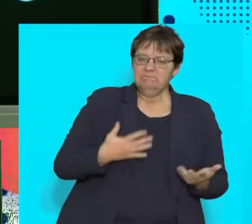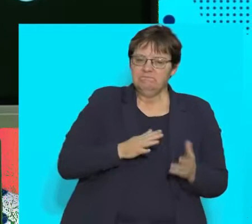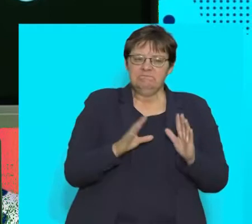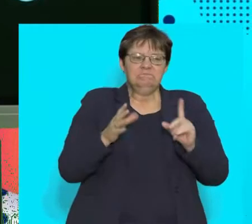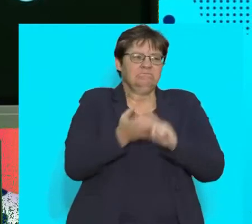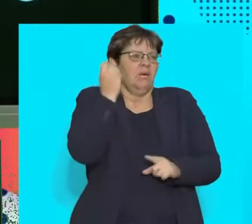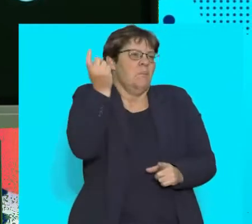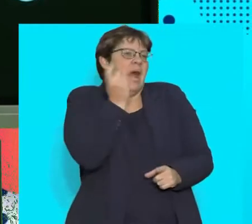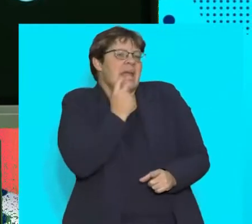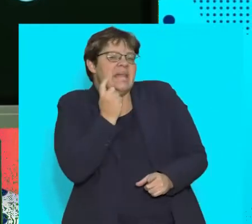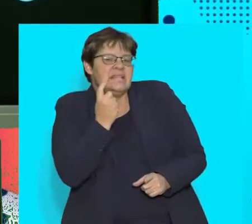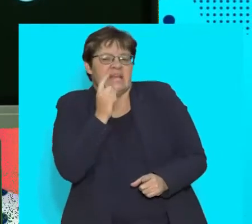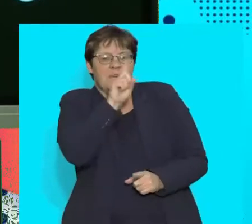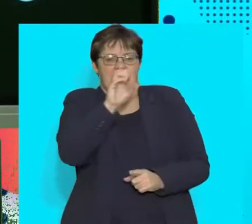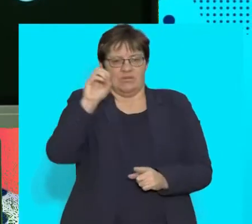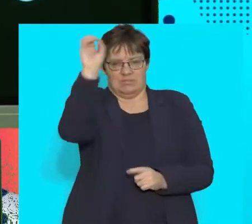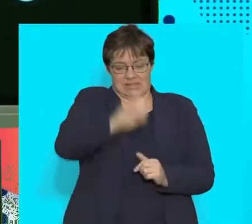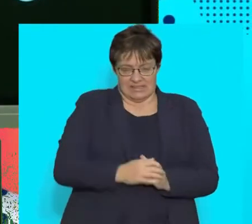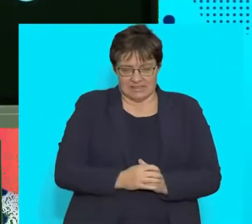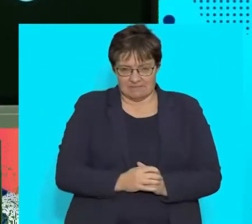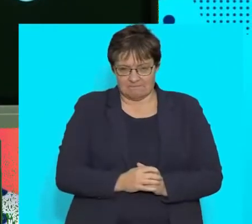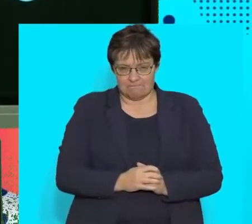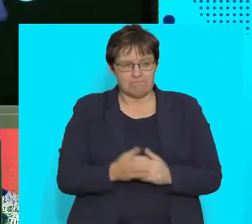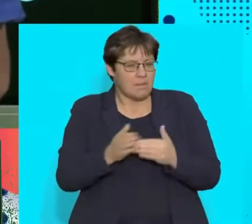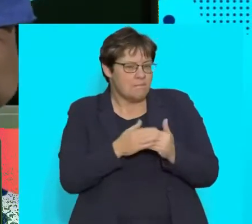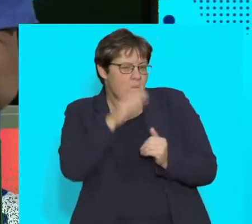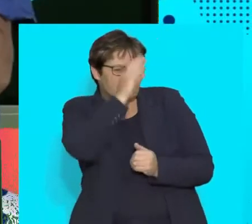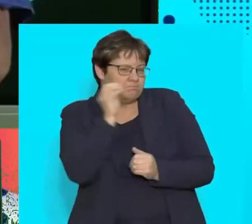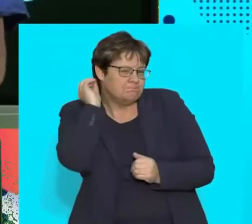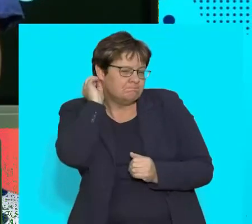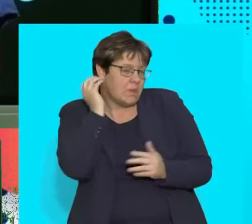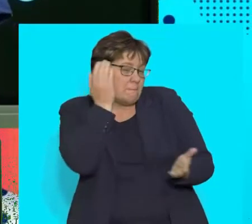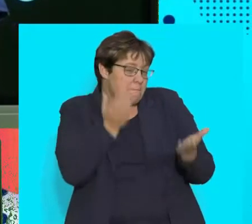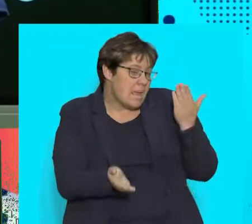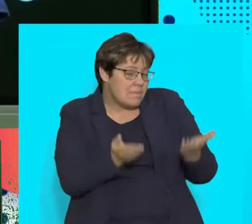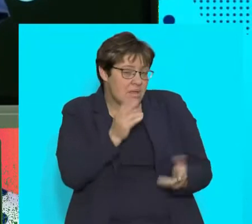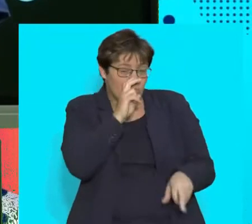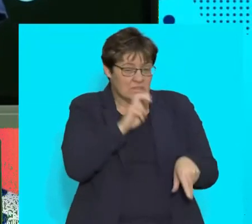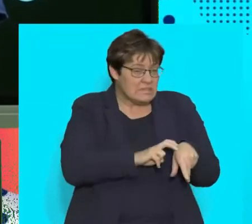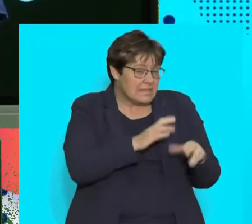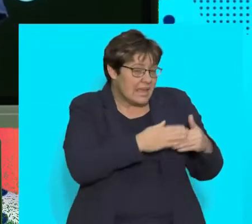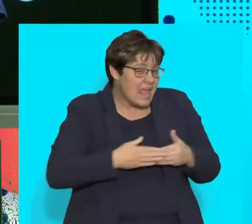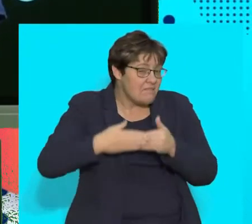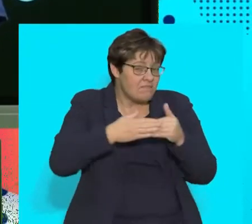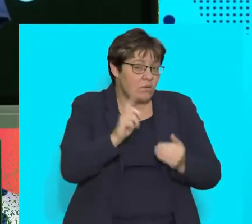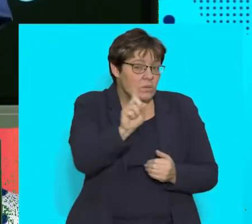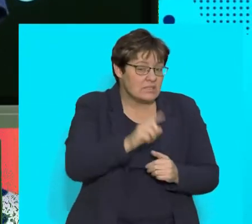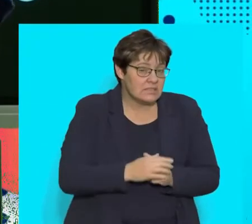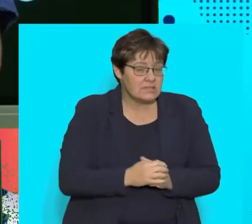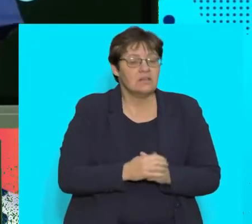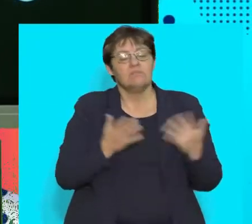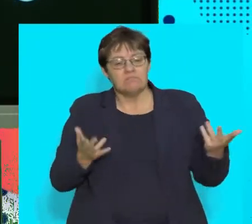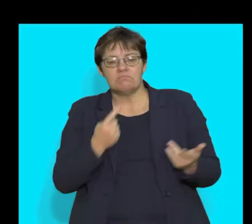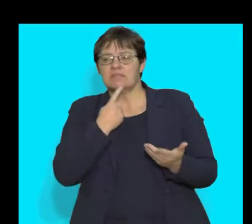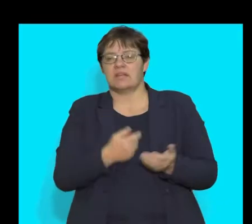close to 100%. So what are the other details we need to take note of? Can you think what we might need to be very careful about? I'm sure